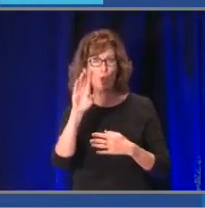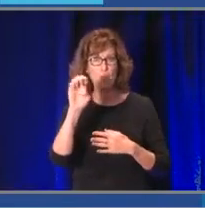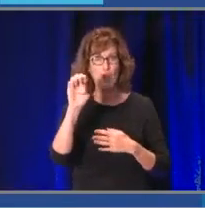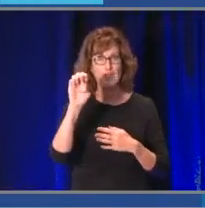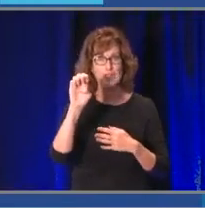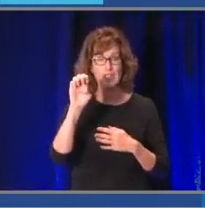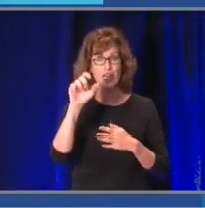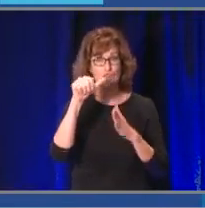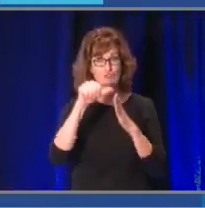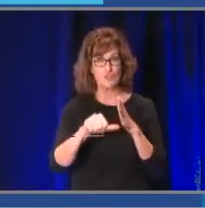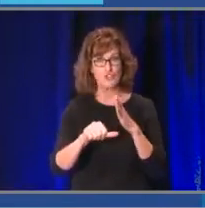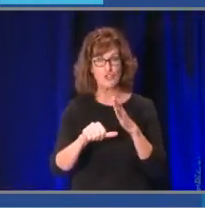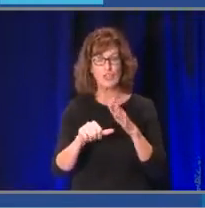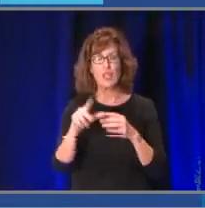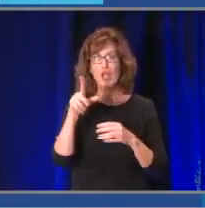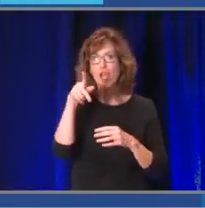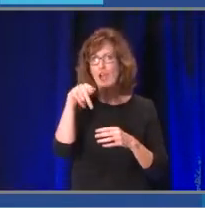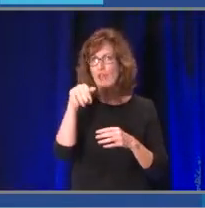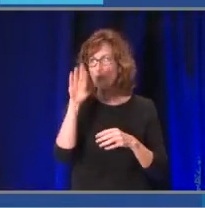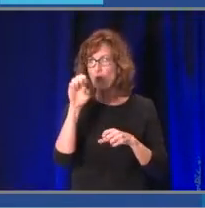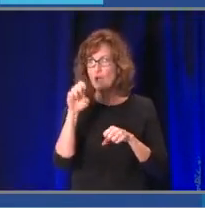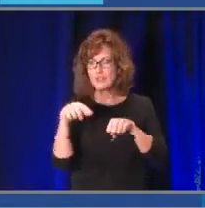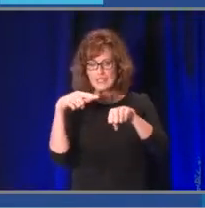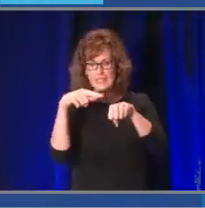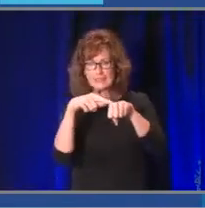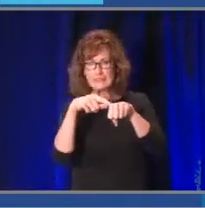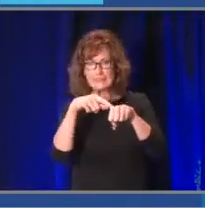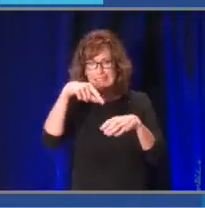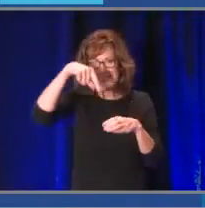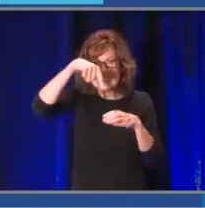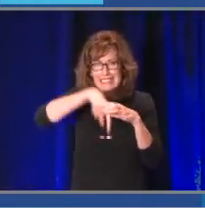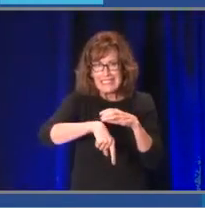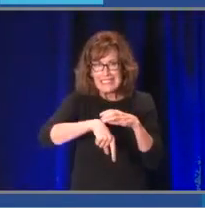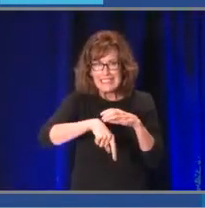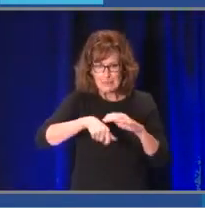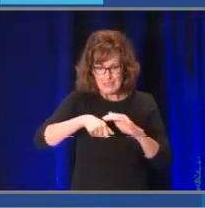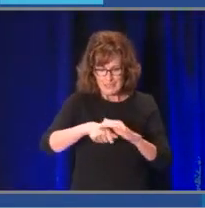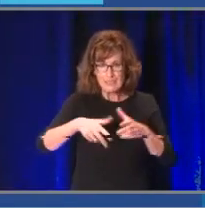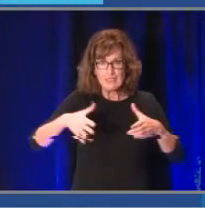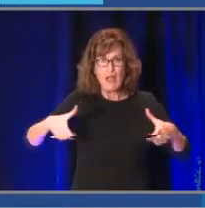small gland that sits deep inside the body, as you can see here.